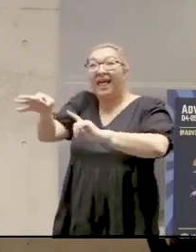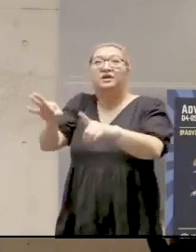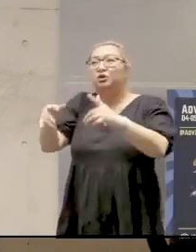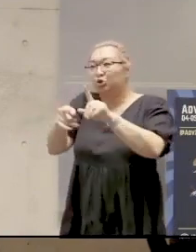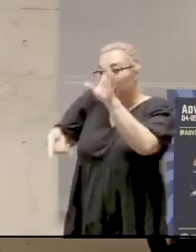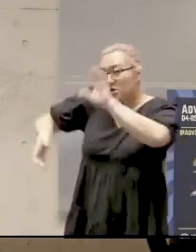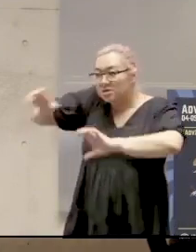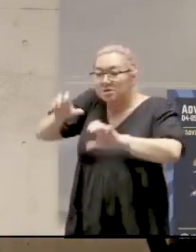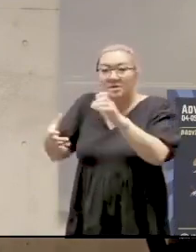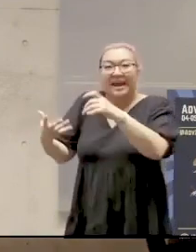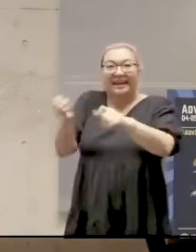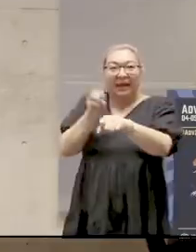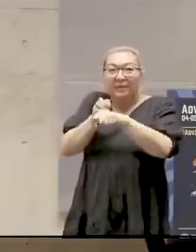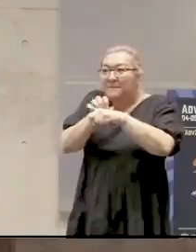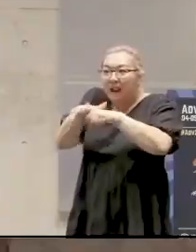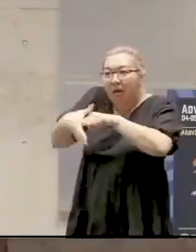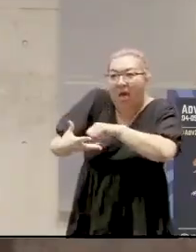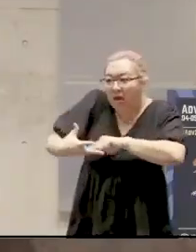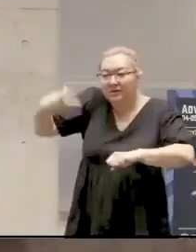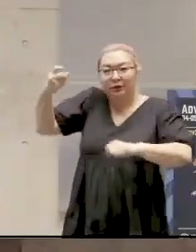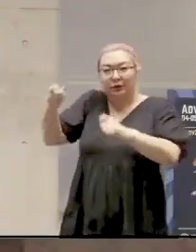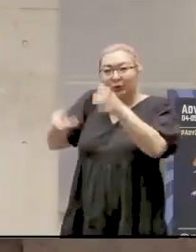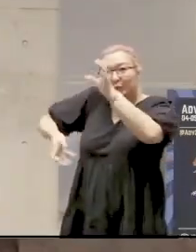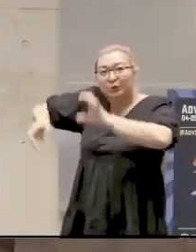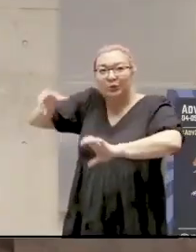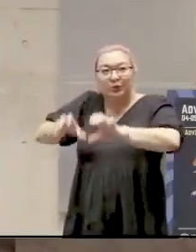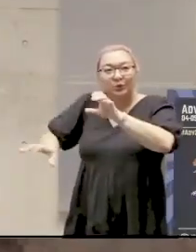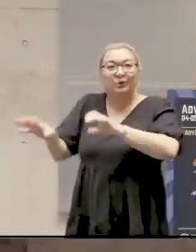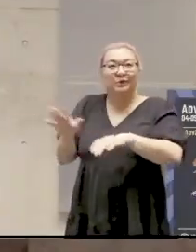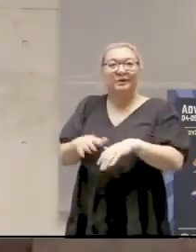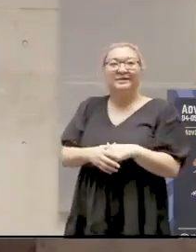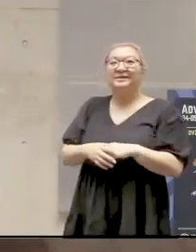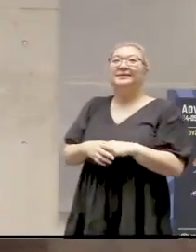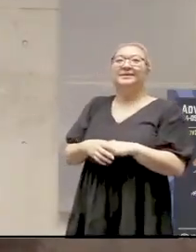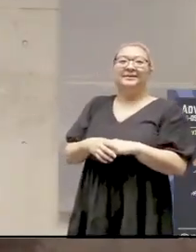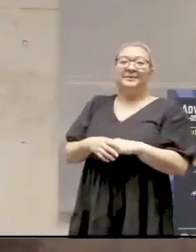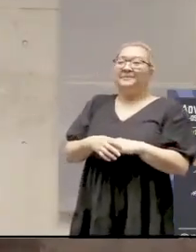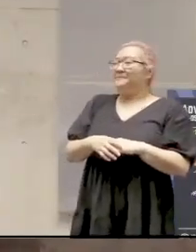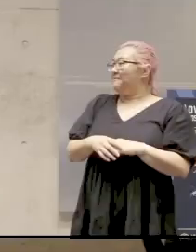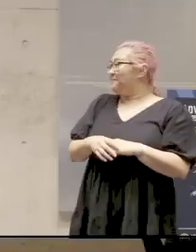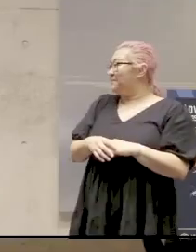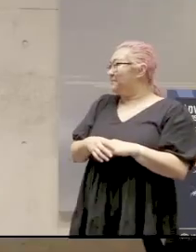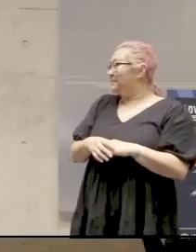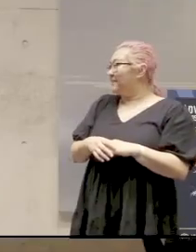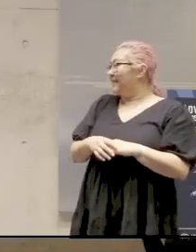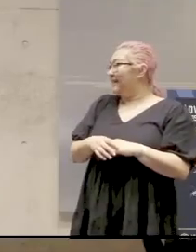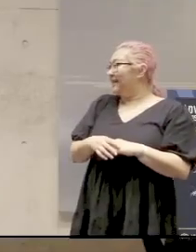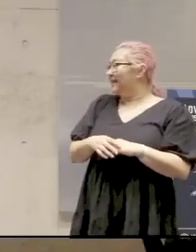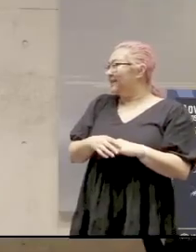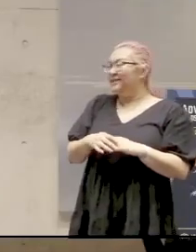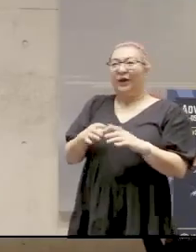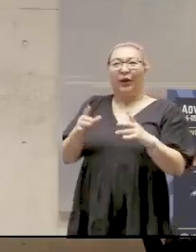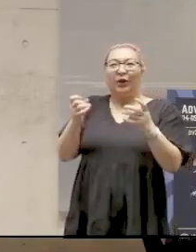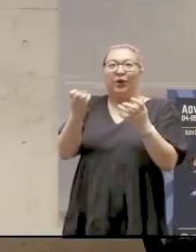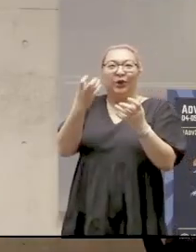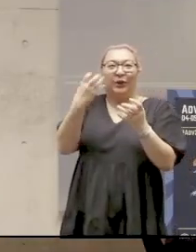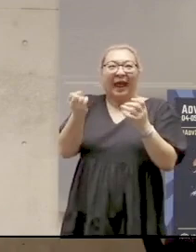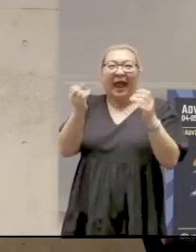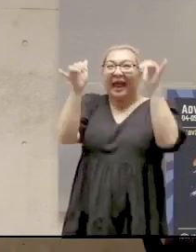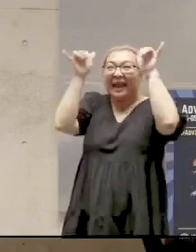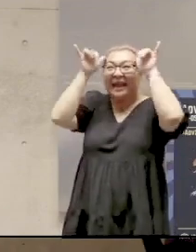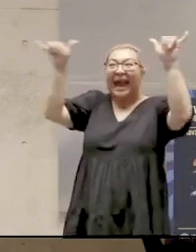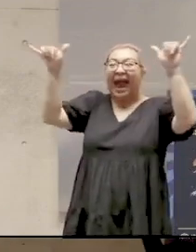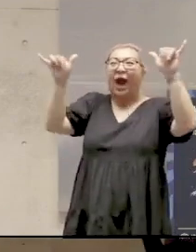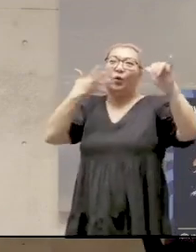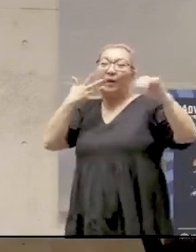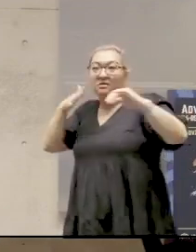into the game. That's what I was there for. I'll never forget sort of cow's eyes, sort of wide-eyed in terror as